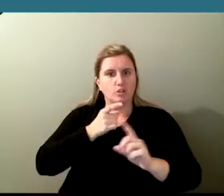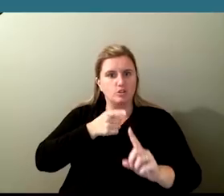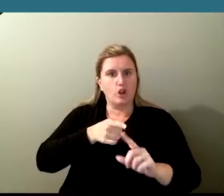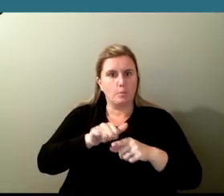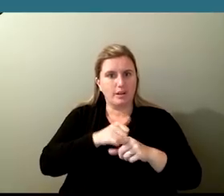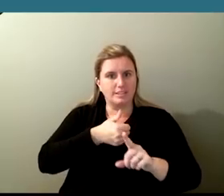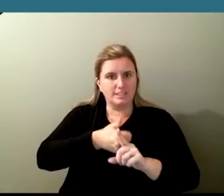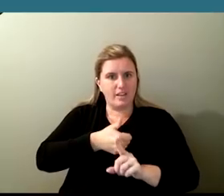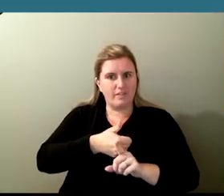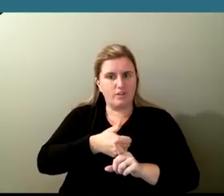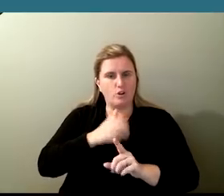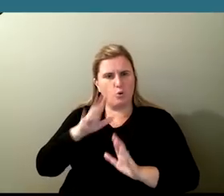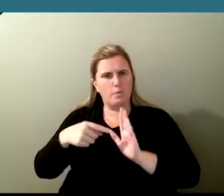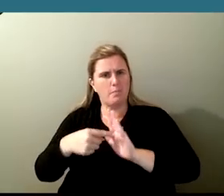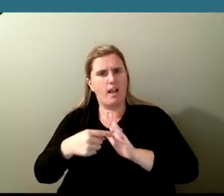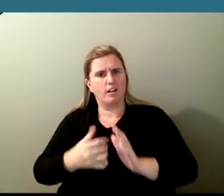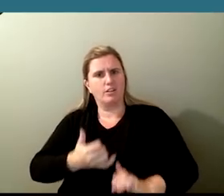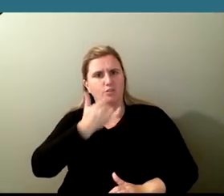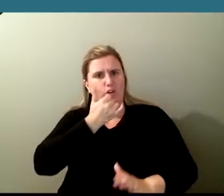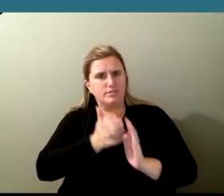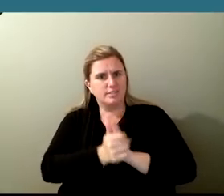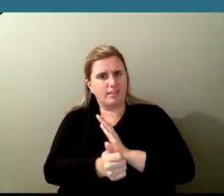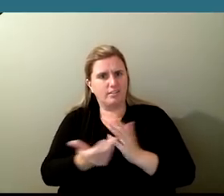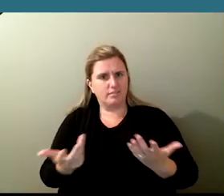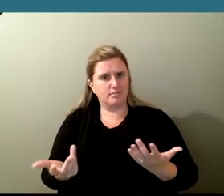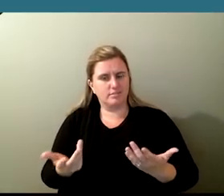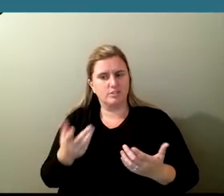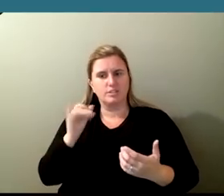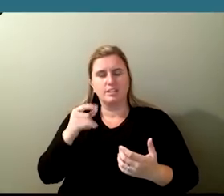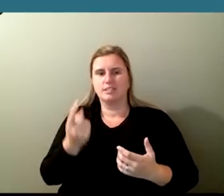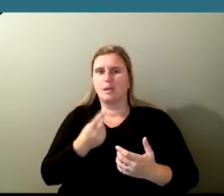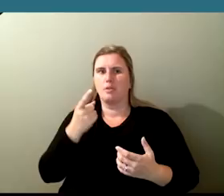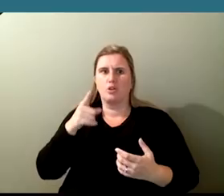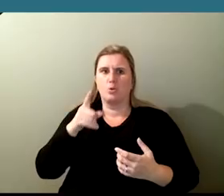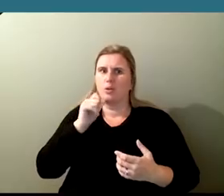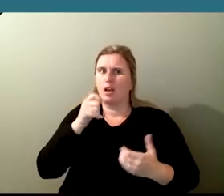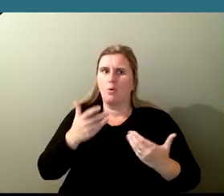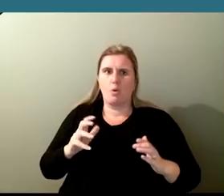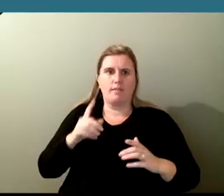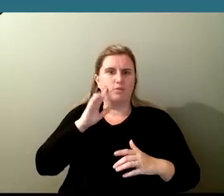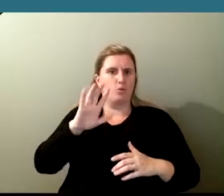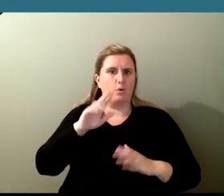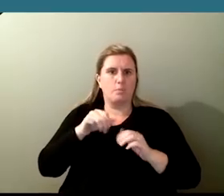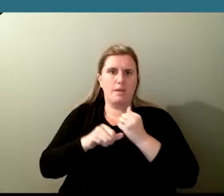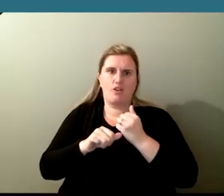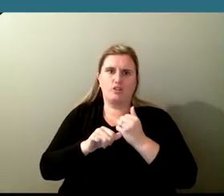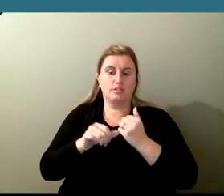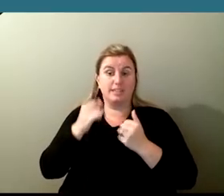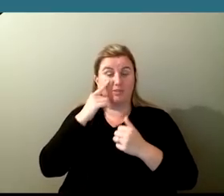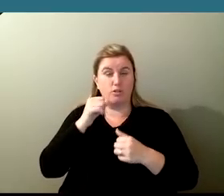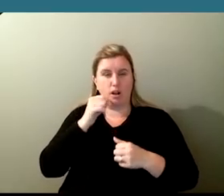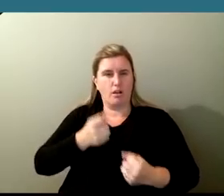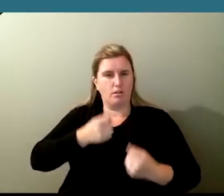practice, you're modeling the wrong skill, so that's something that you certainly do not want for your paraeducators. If you're not a